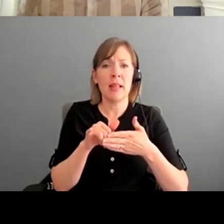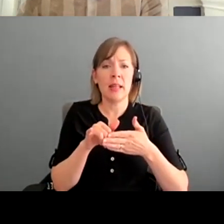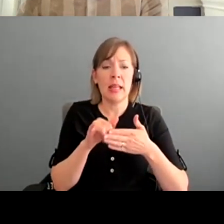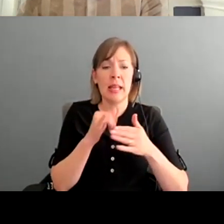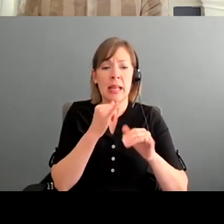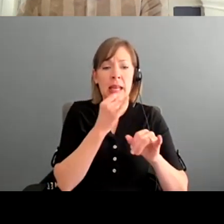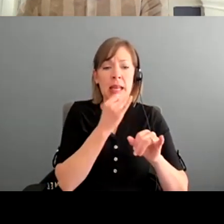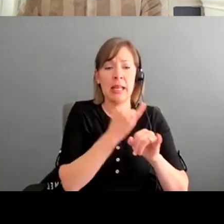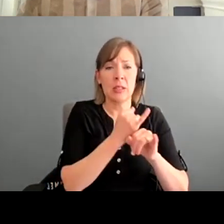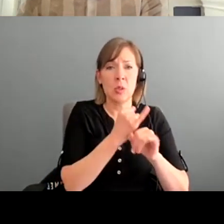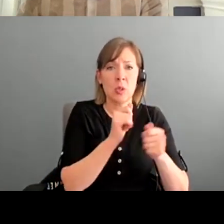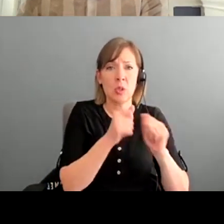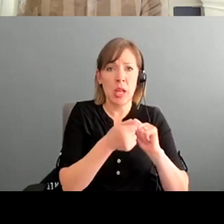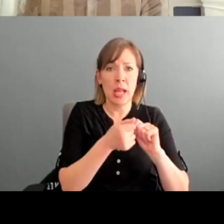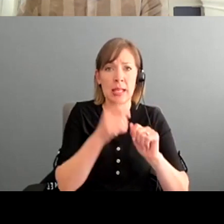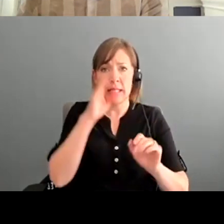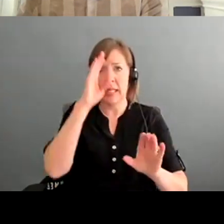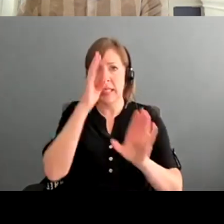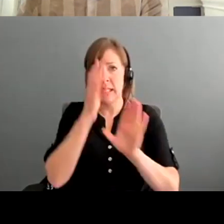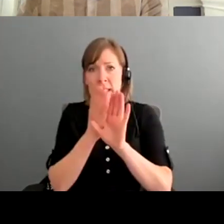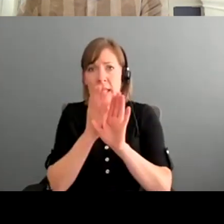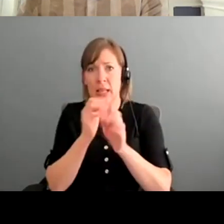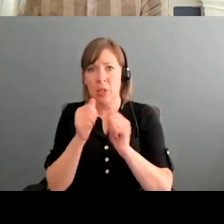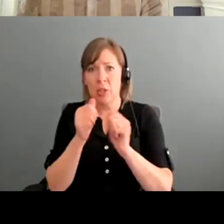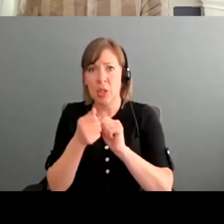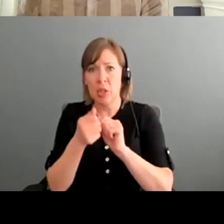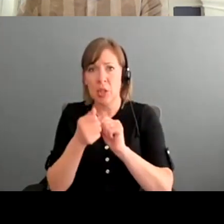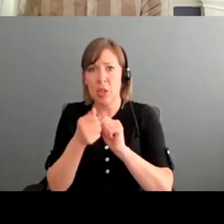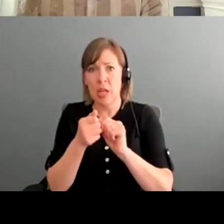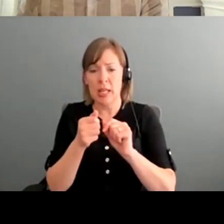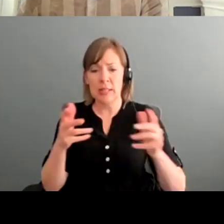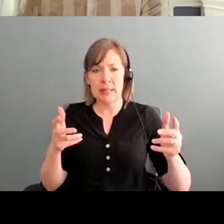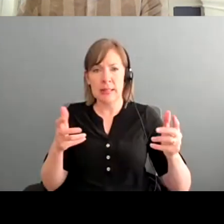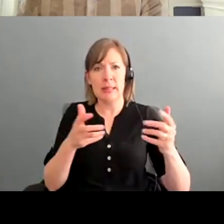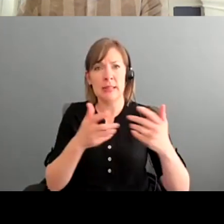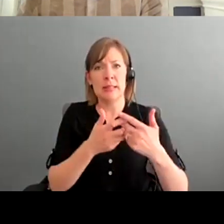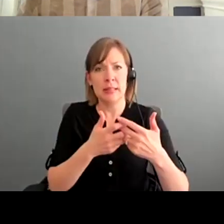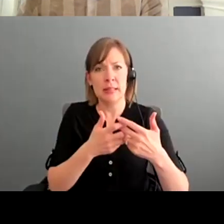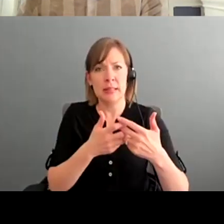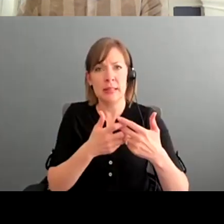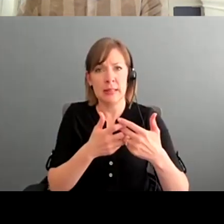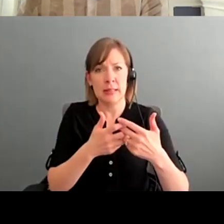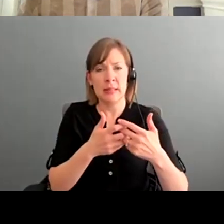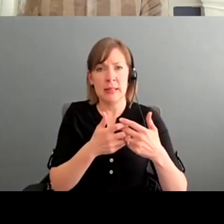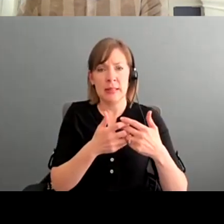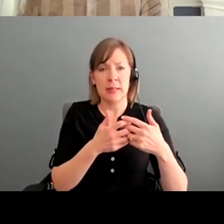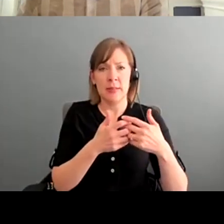institutional change and psychic change can be thought together, and that